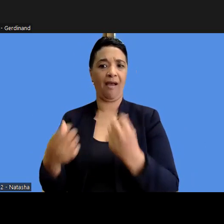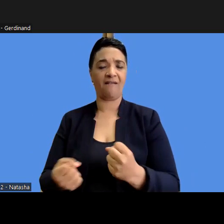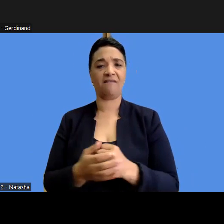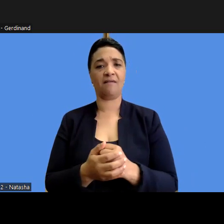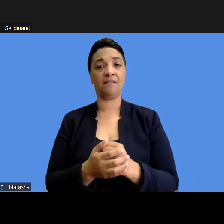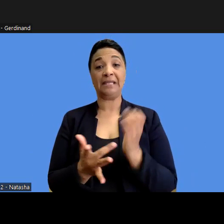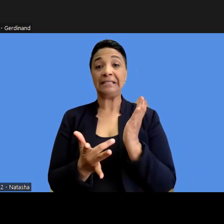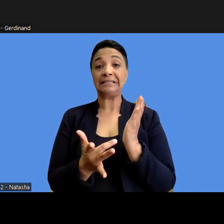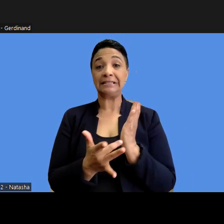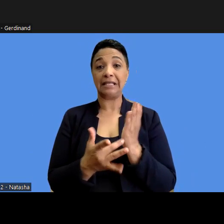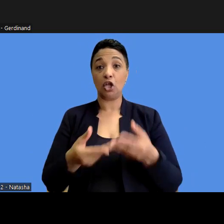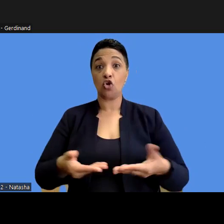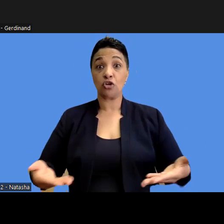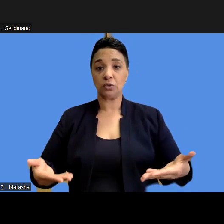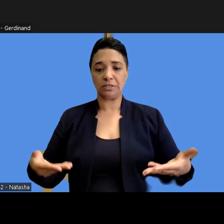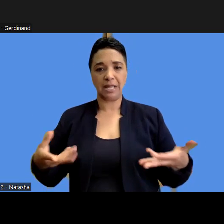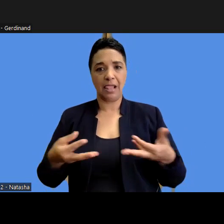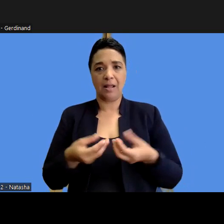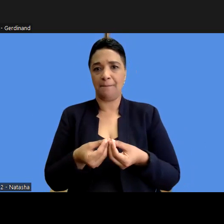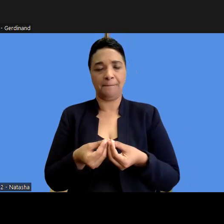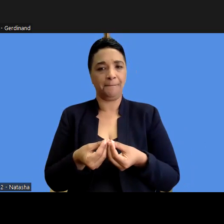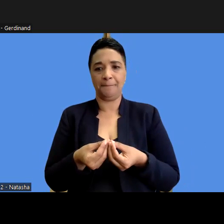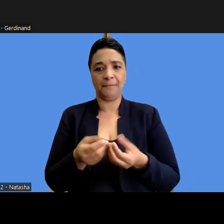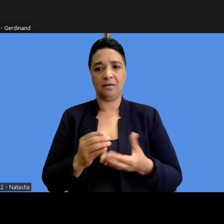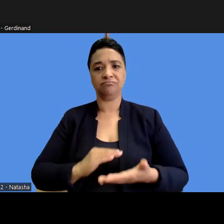coordination, and response.